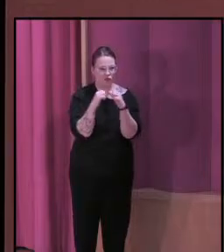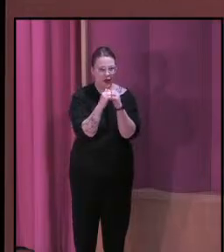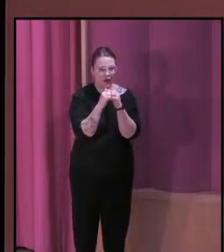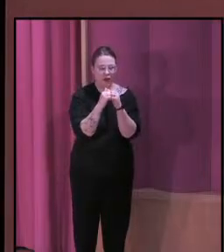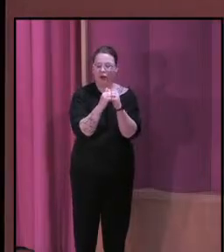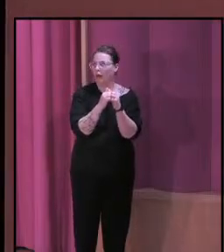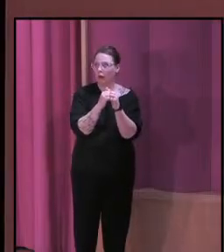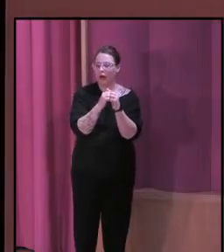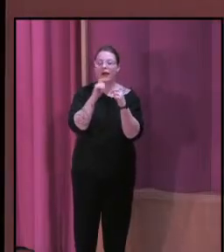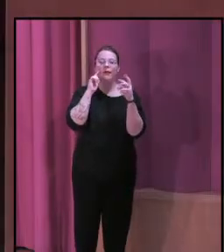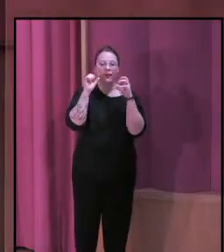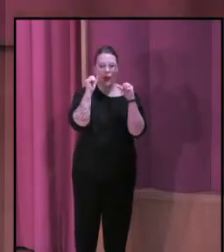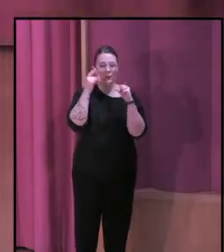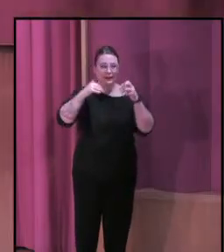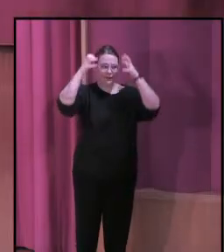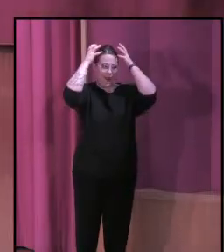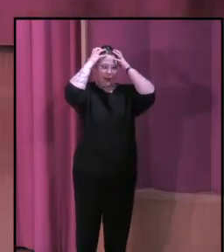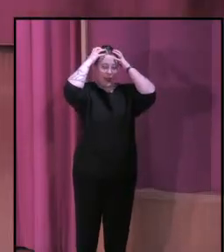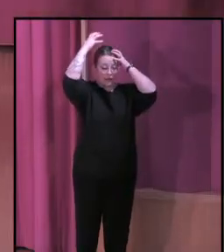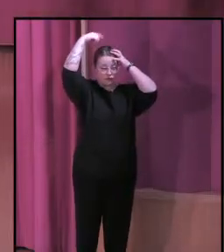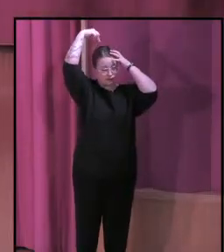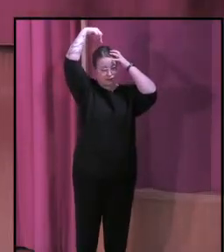construction helmet. And this,